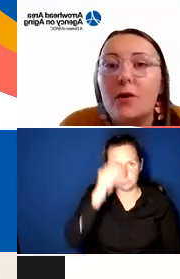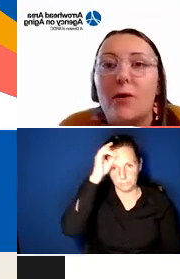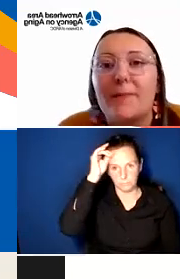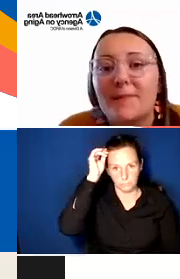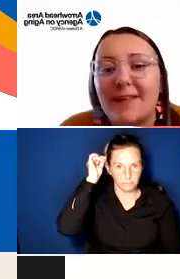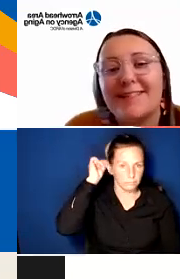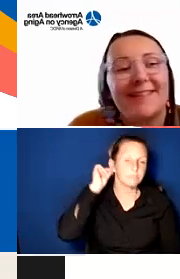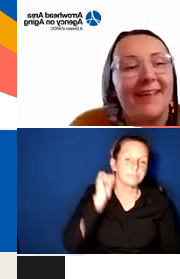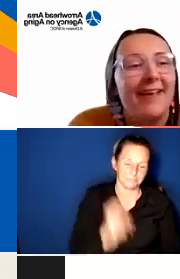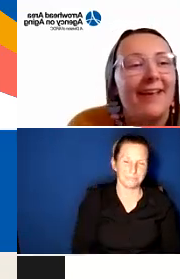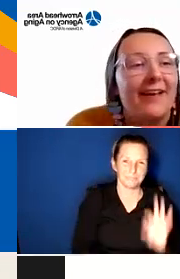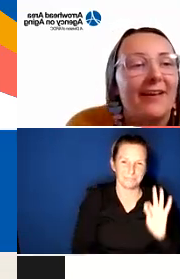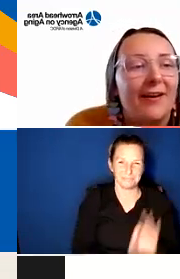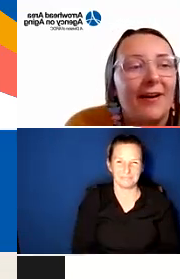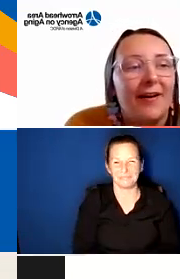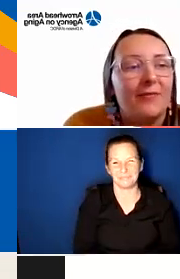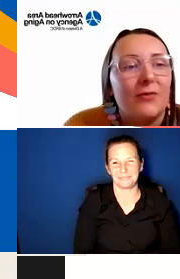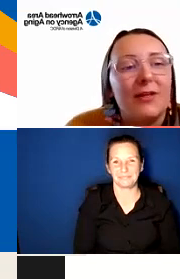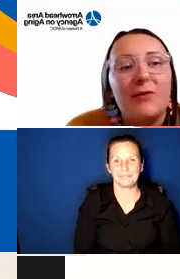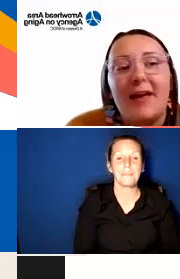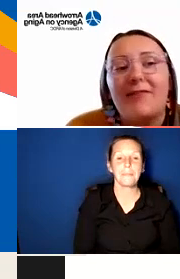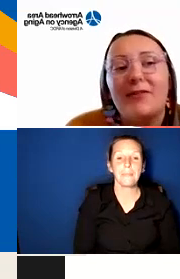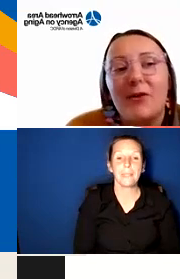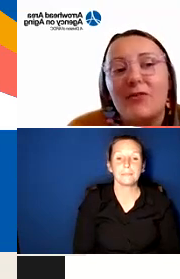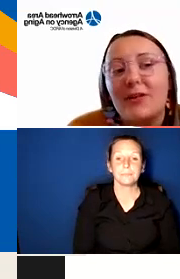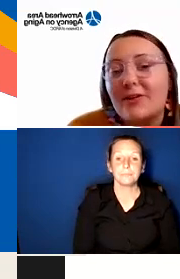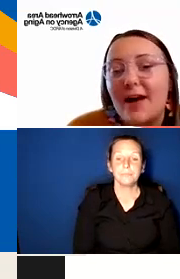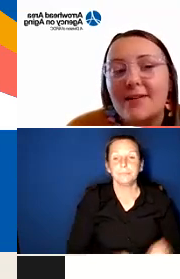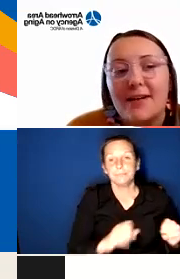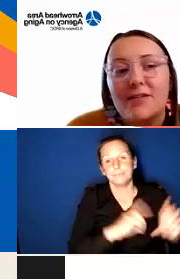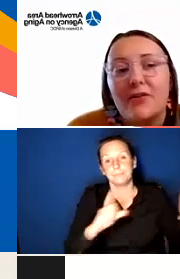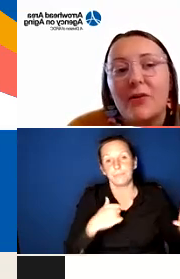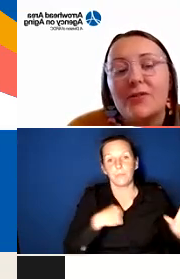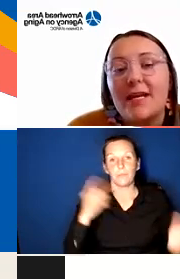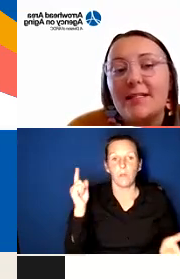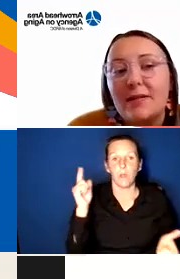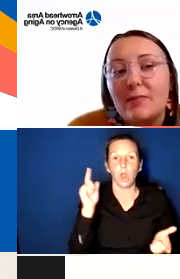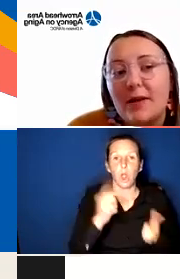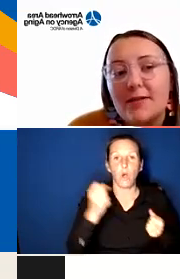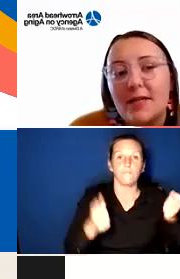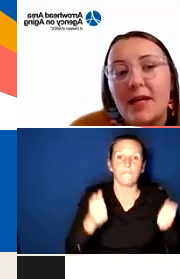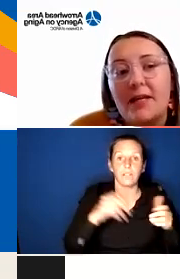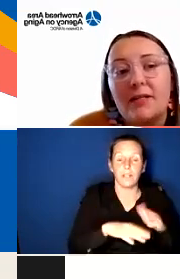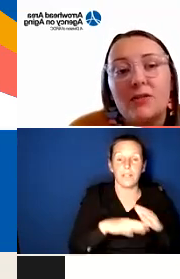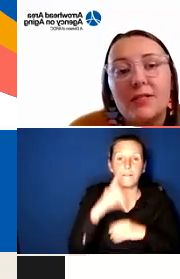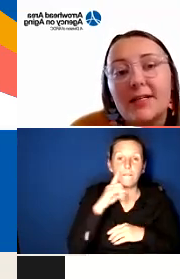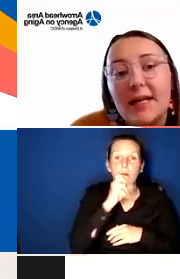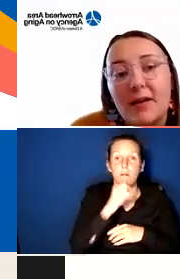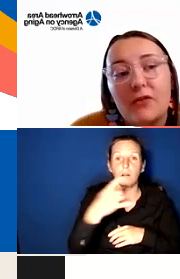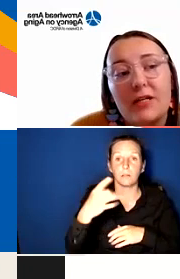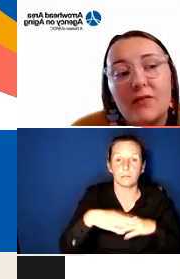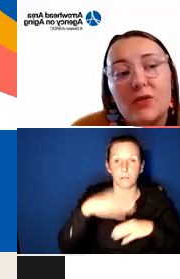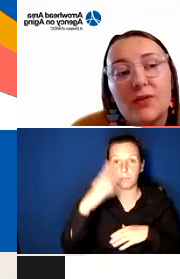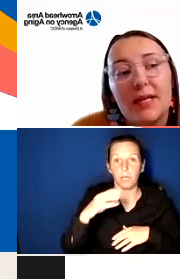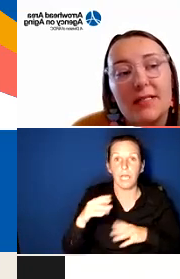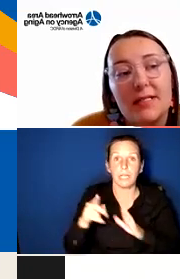Oh, and one more, thanks. So here we have low vehicle access for those 18 plus and suicide data